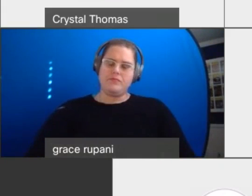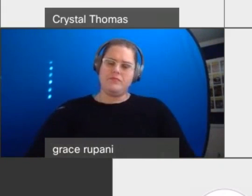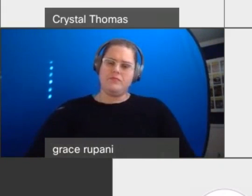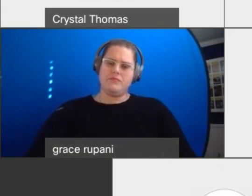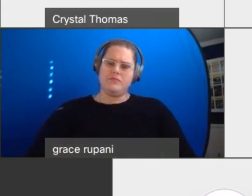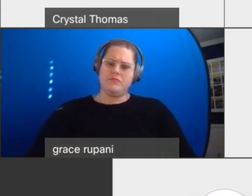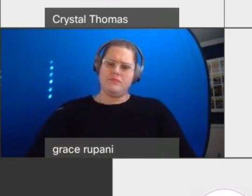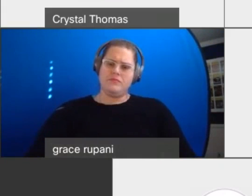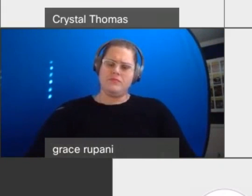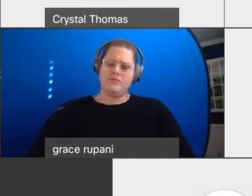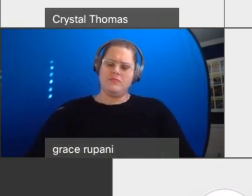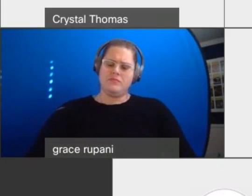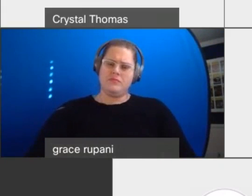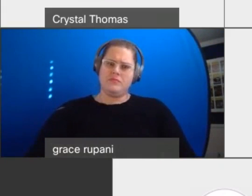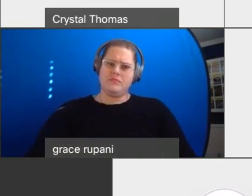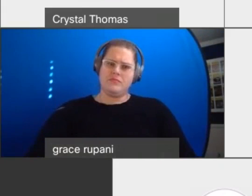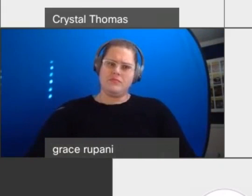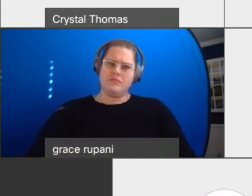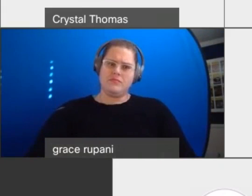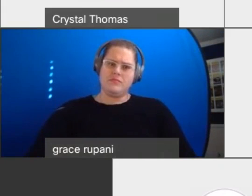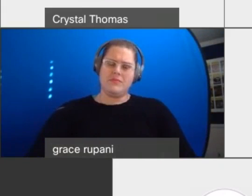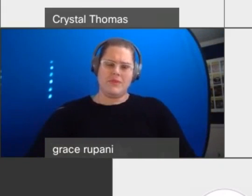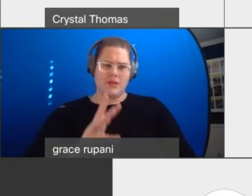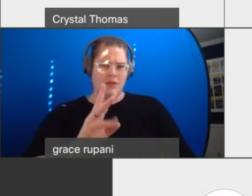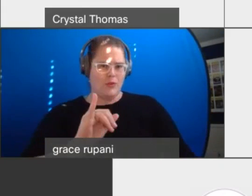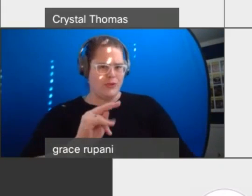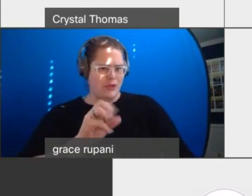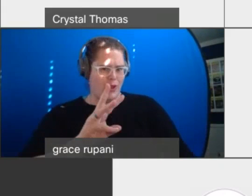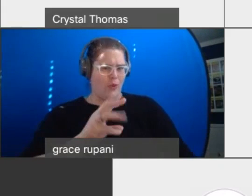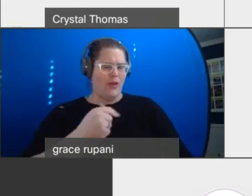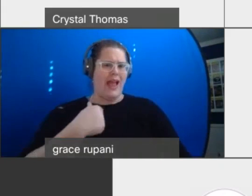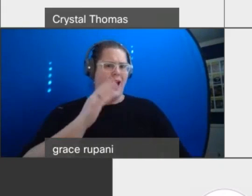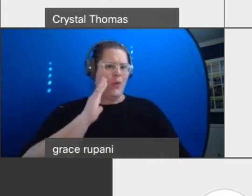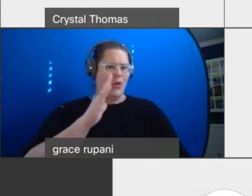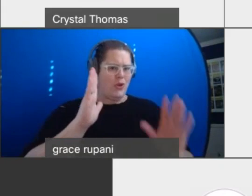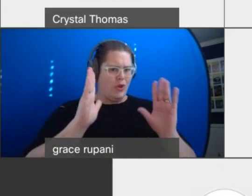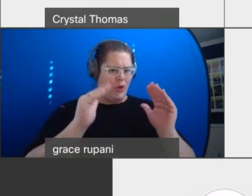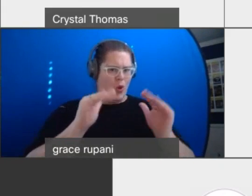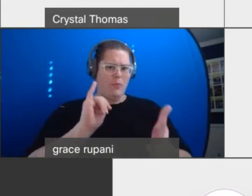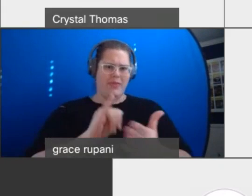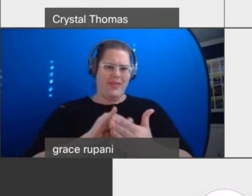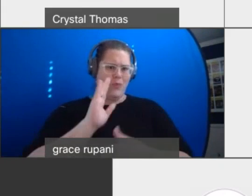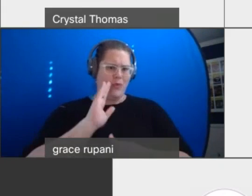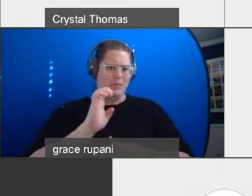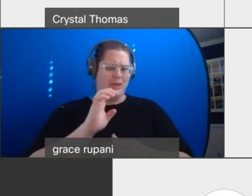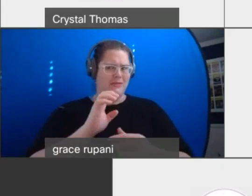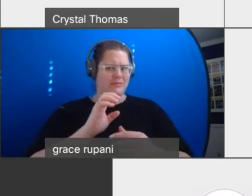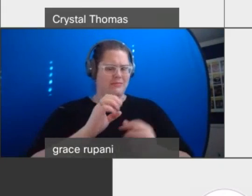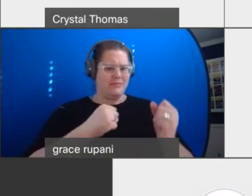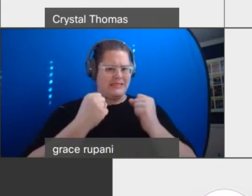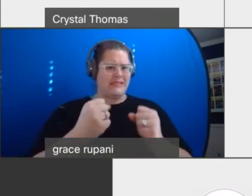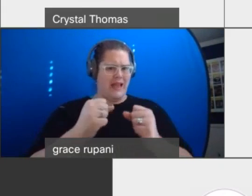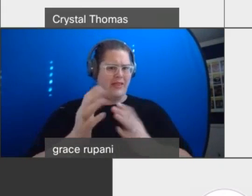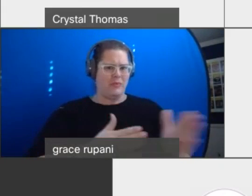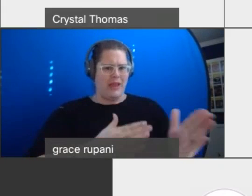I would hope that the plan is one that is solid in terms of ensuring that